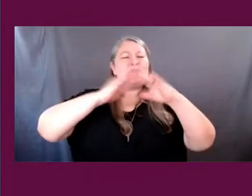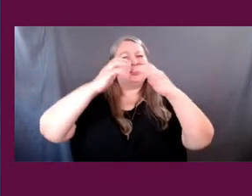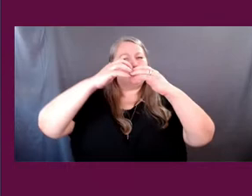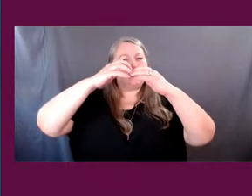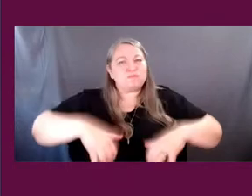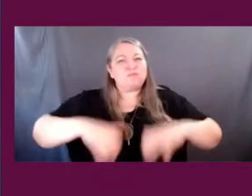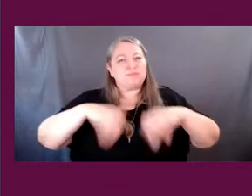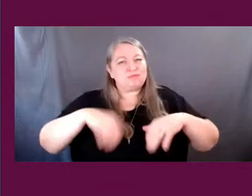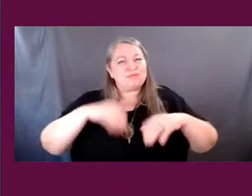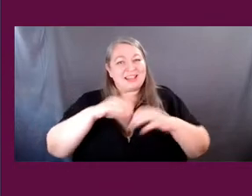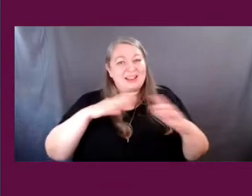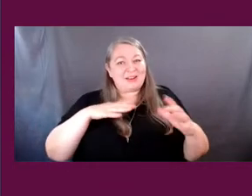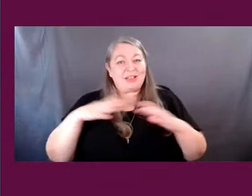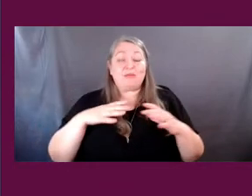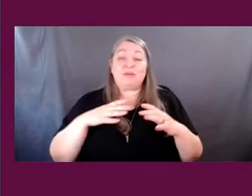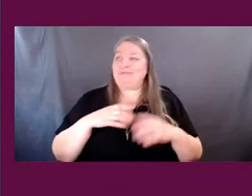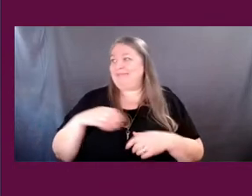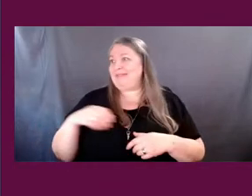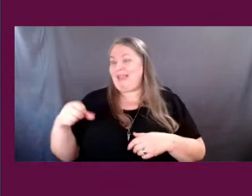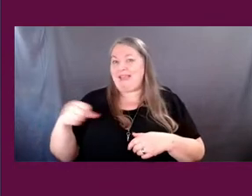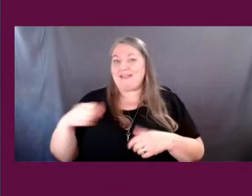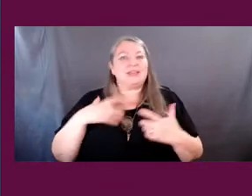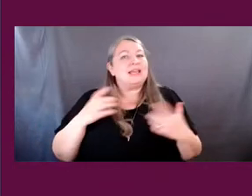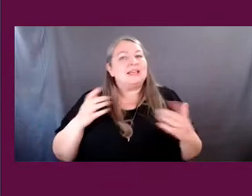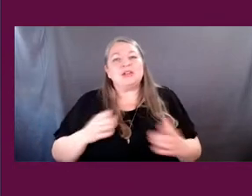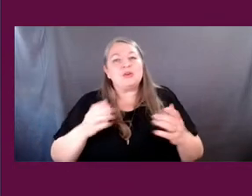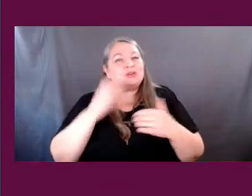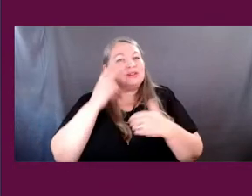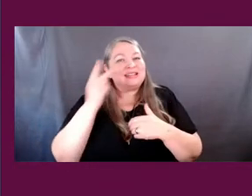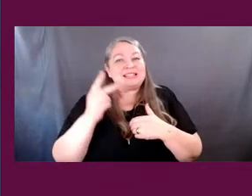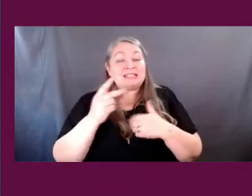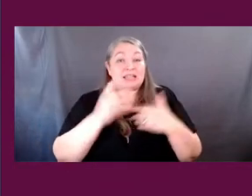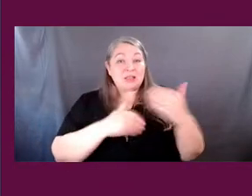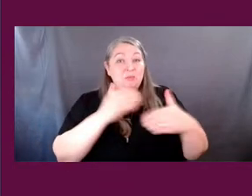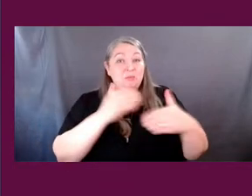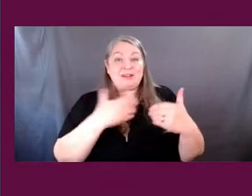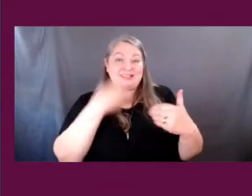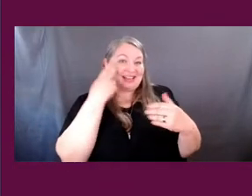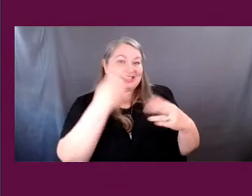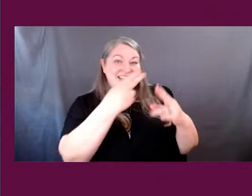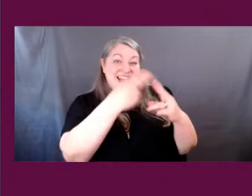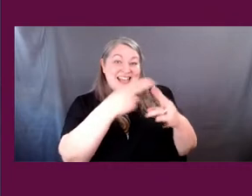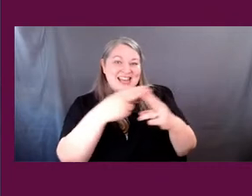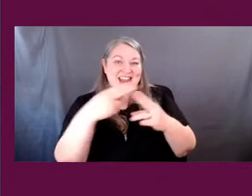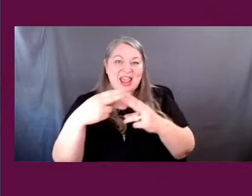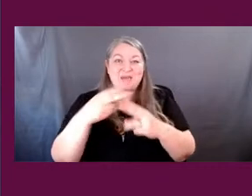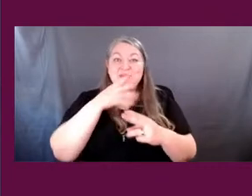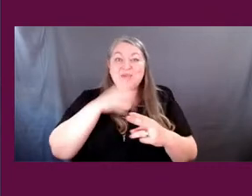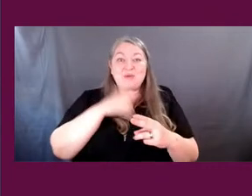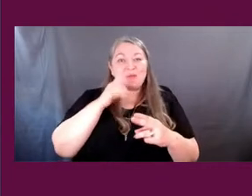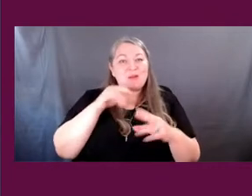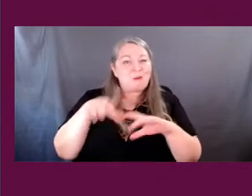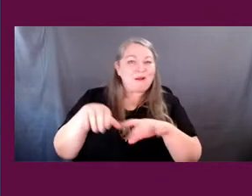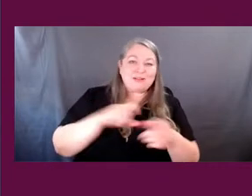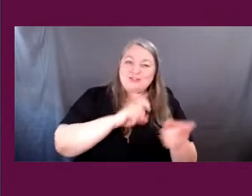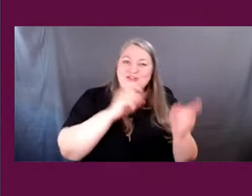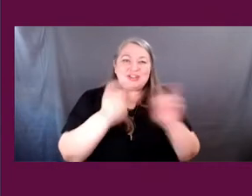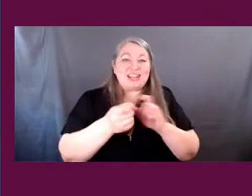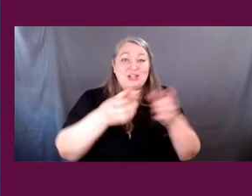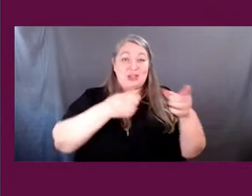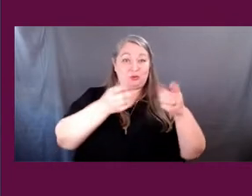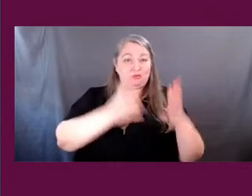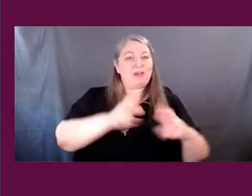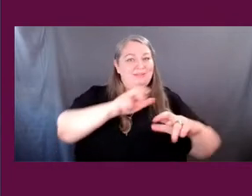It's encouraging to see the progress, along with the names of the women who are helping transform the director's chair. But the numbers